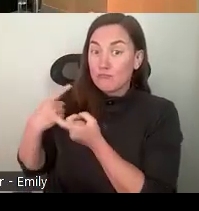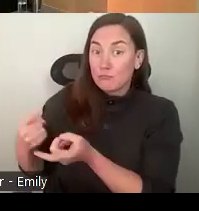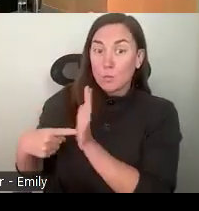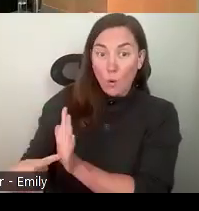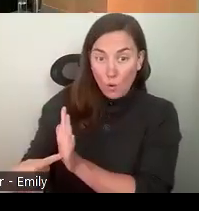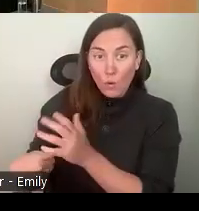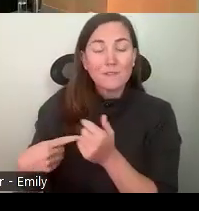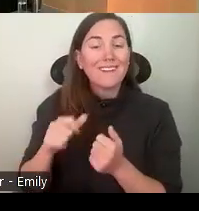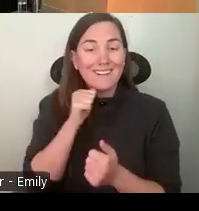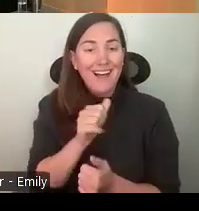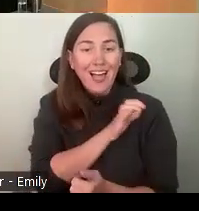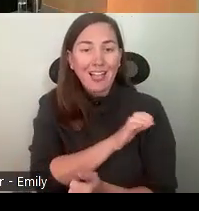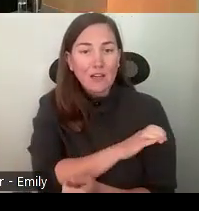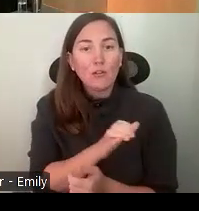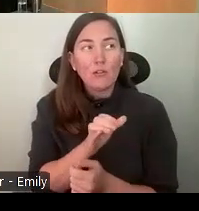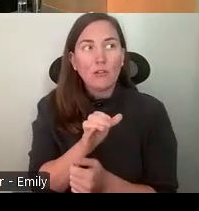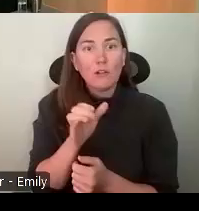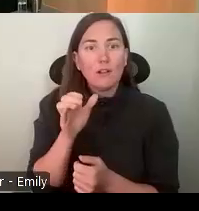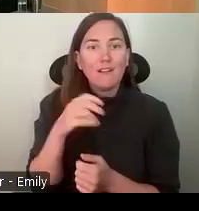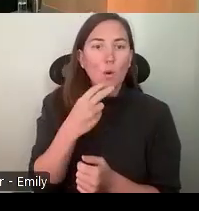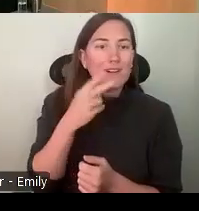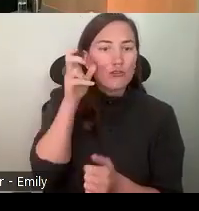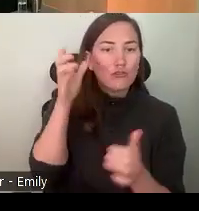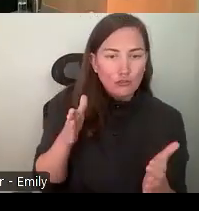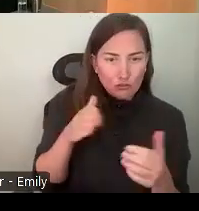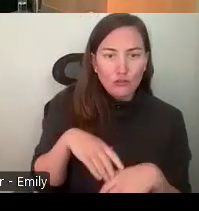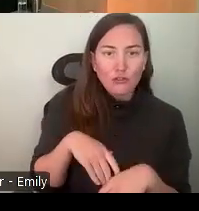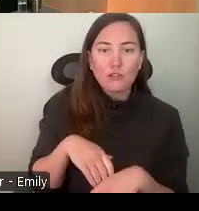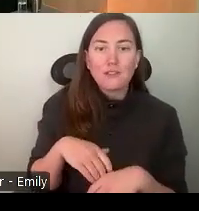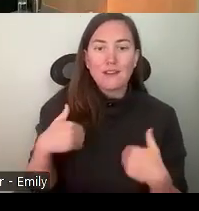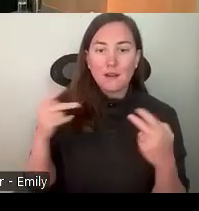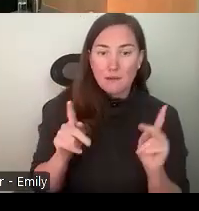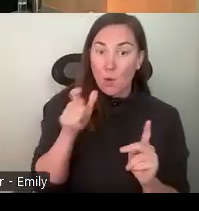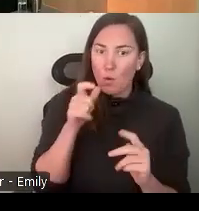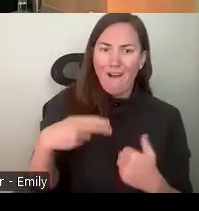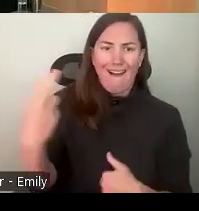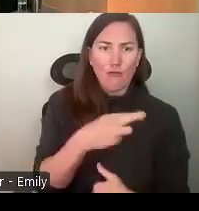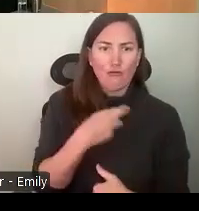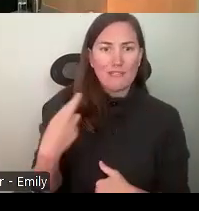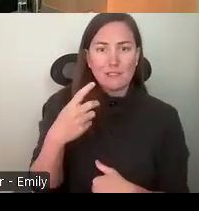that non-clinical voice hearers and young people at clinical high risk for psychosis